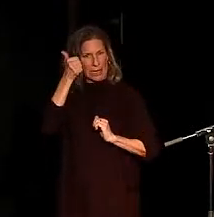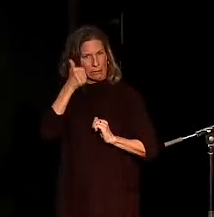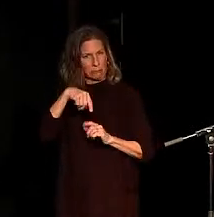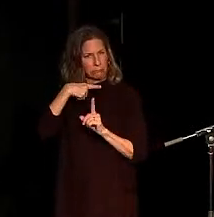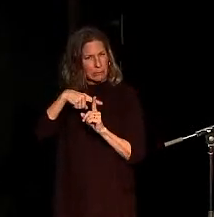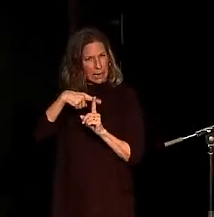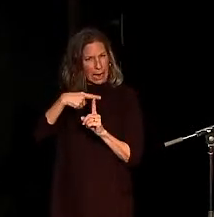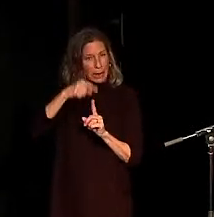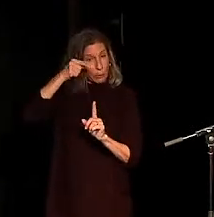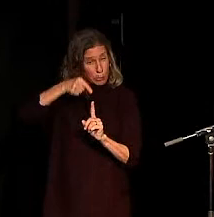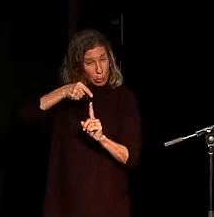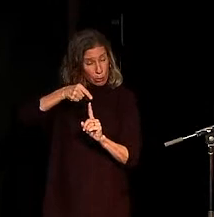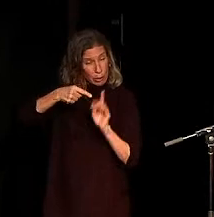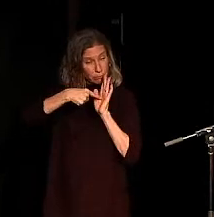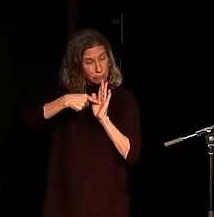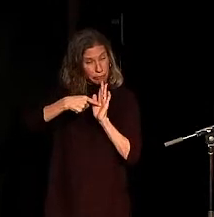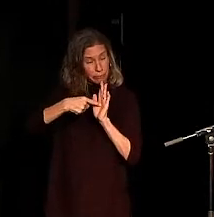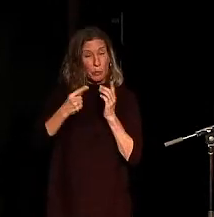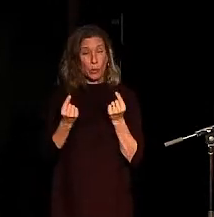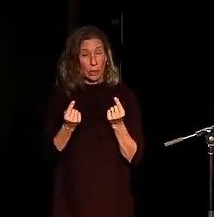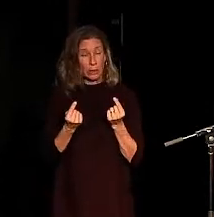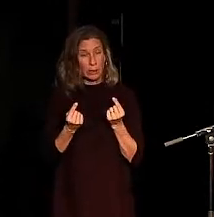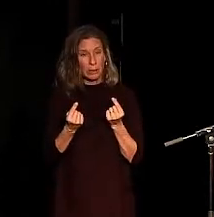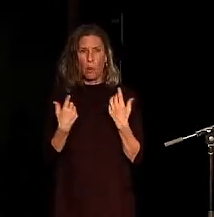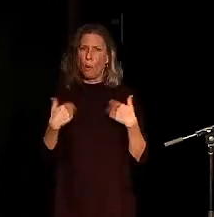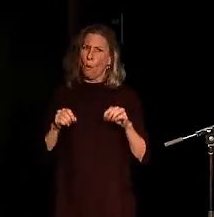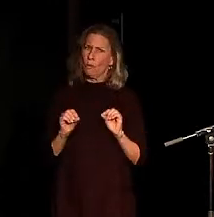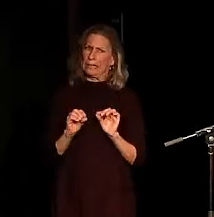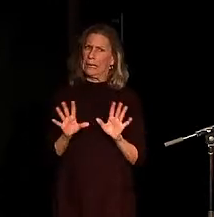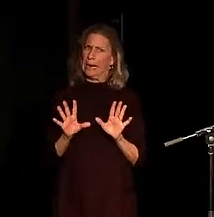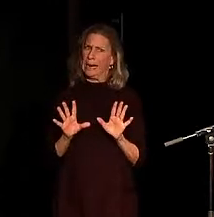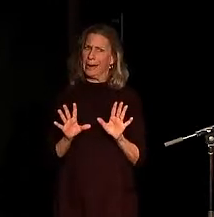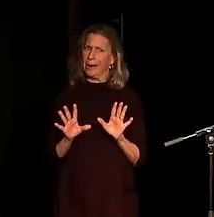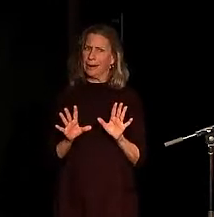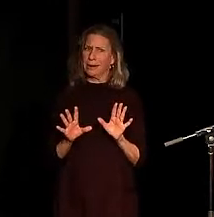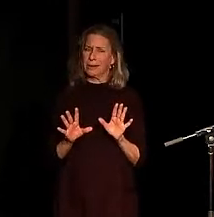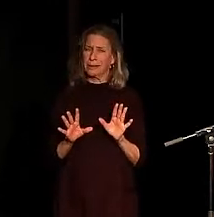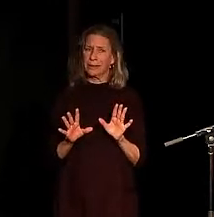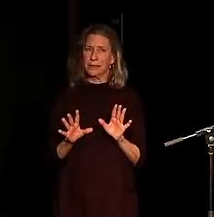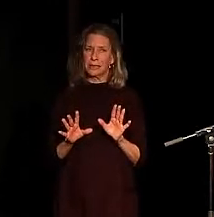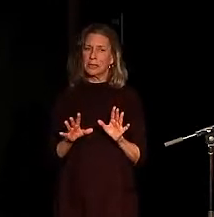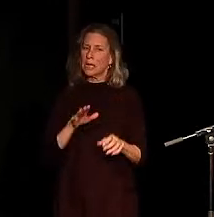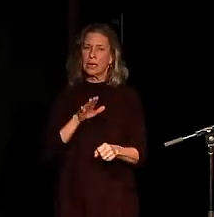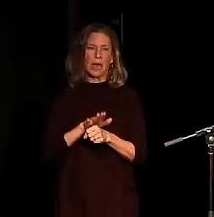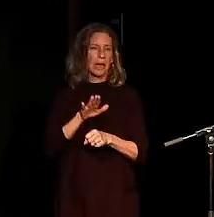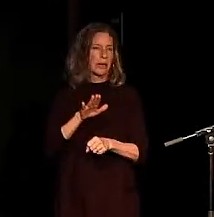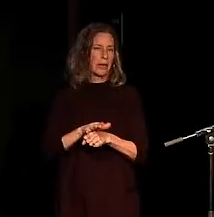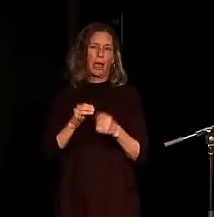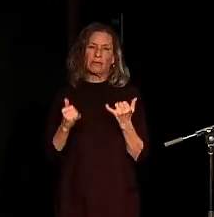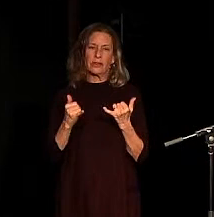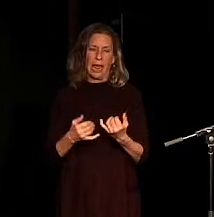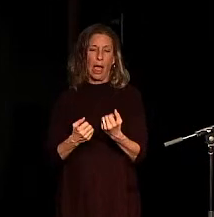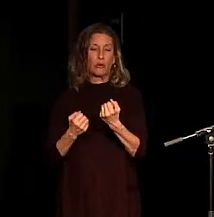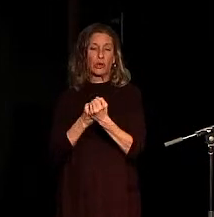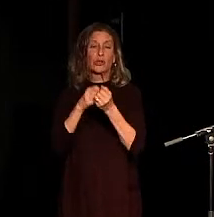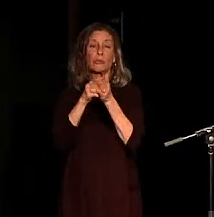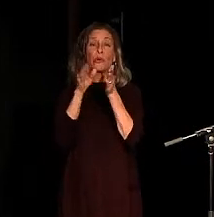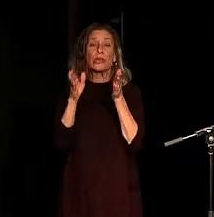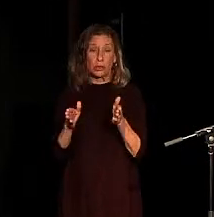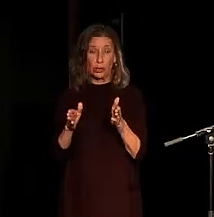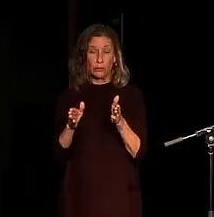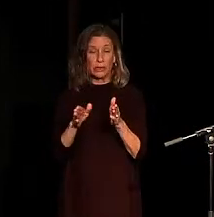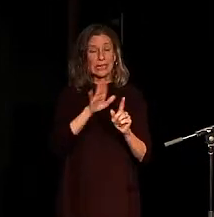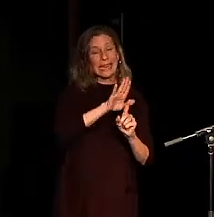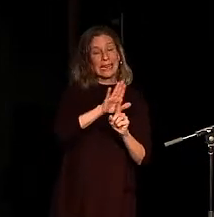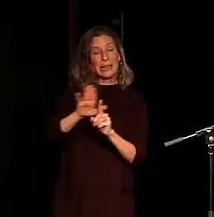the point has been made to me loud and clear that we have not done as much as we possibly could to support students in